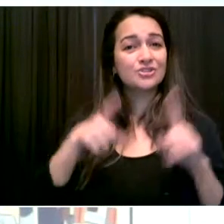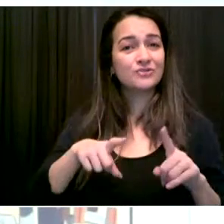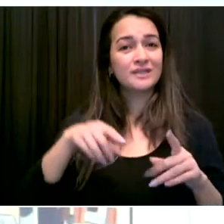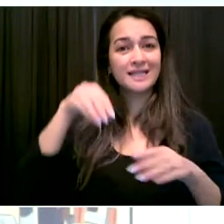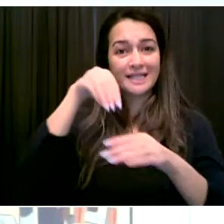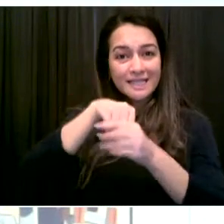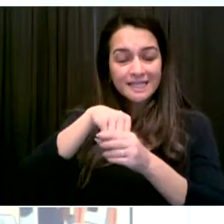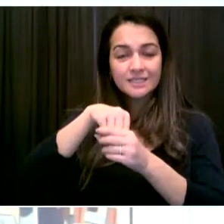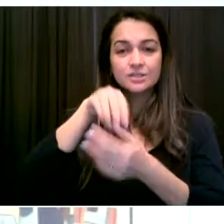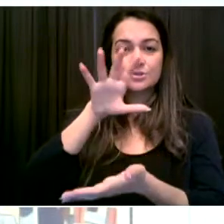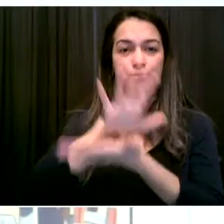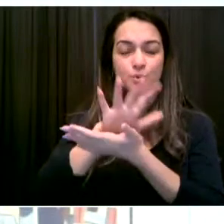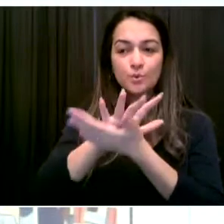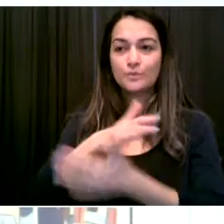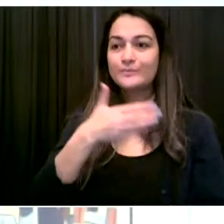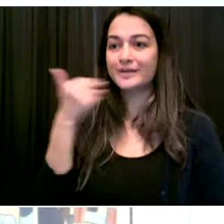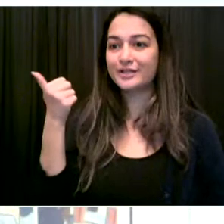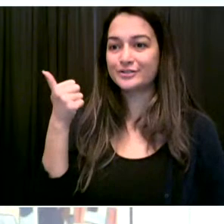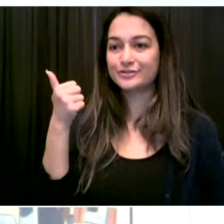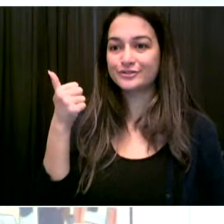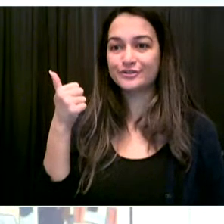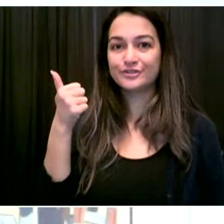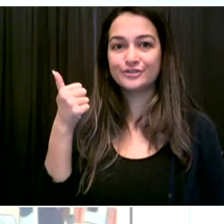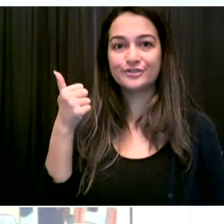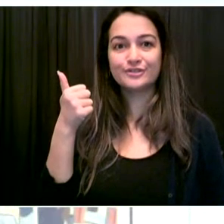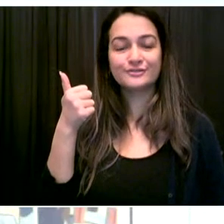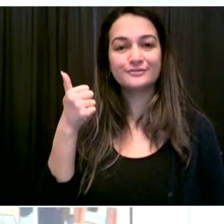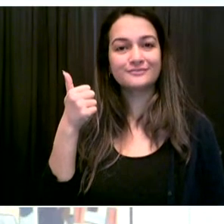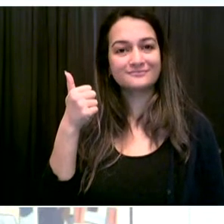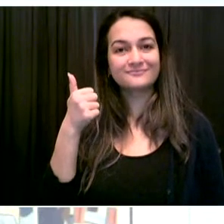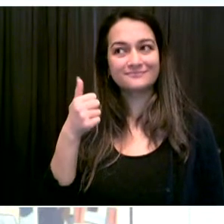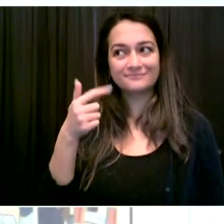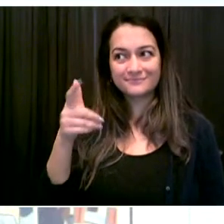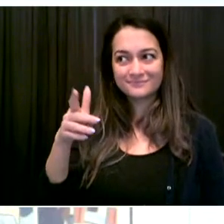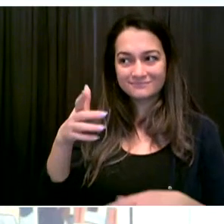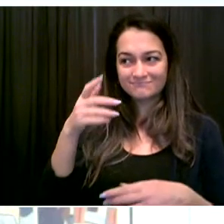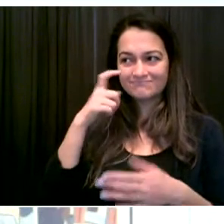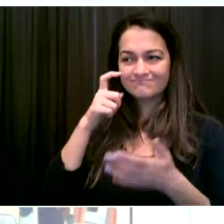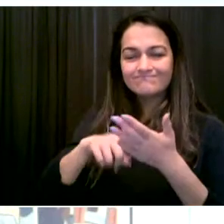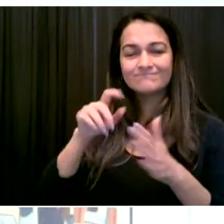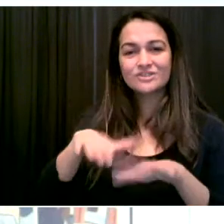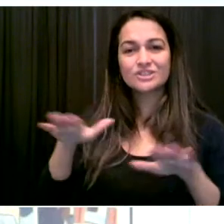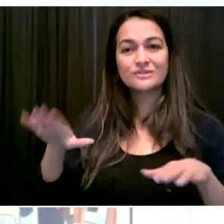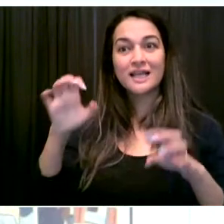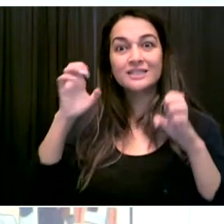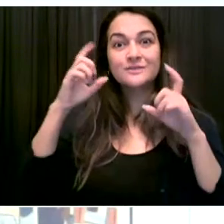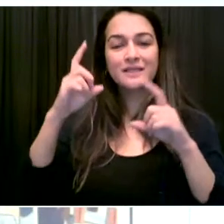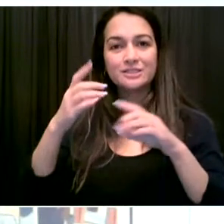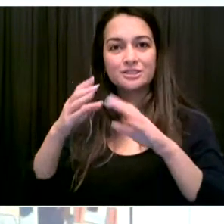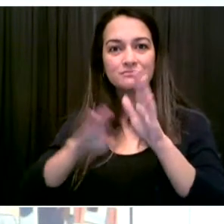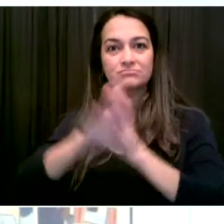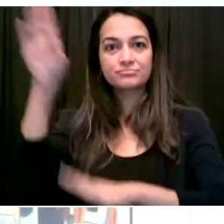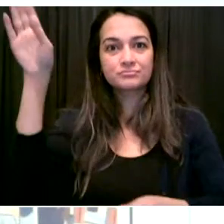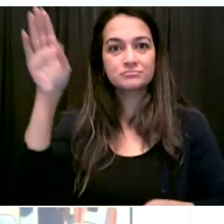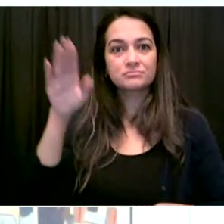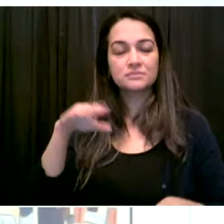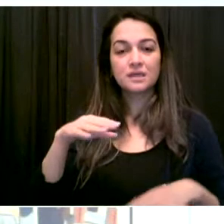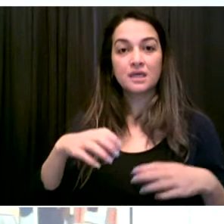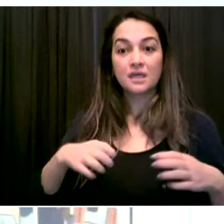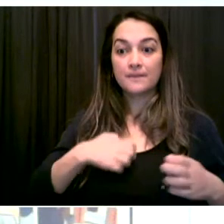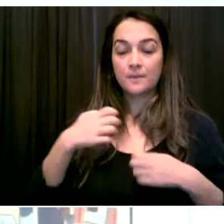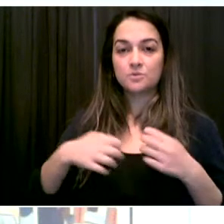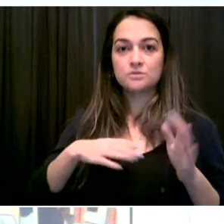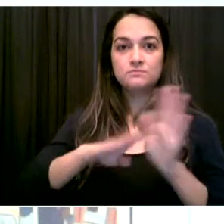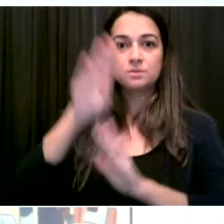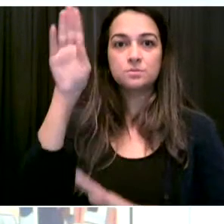for their educational development, their social development, but also for their health, both their physical and mental health.